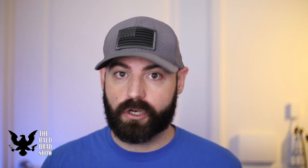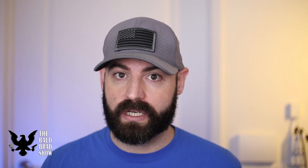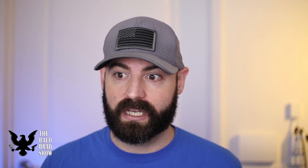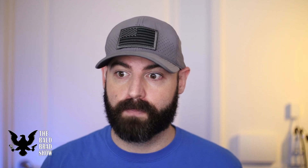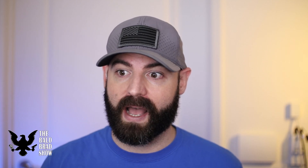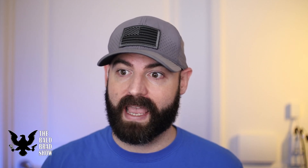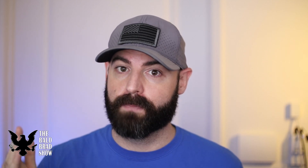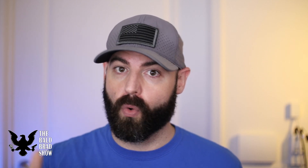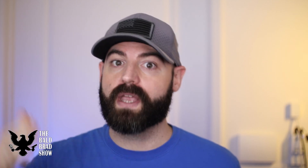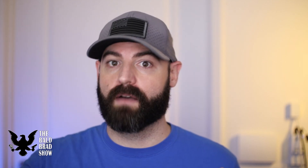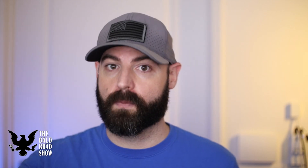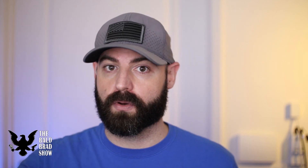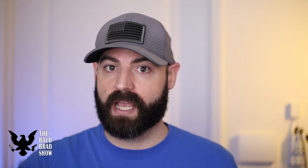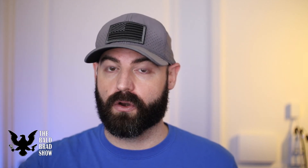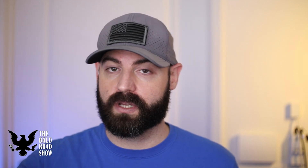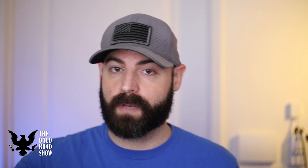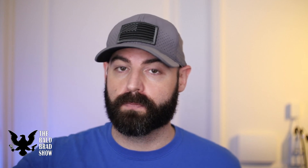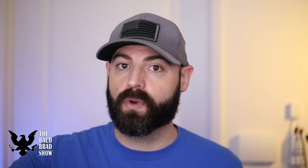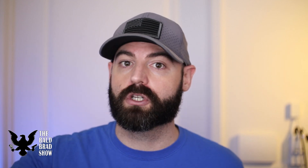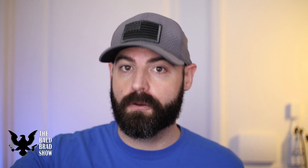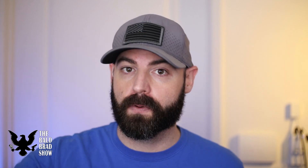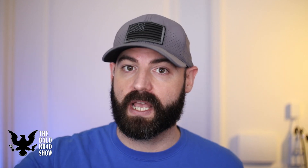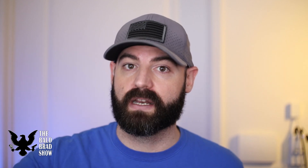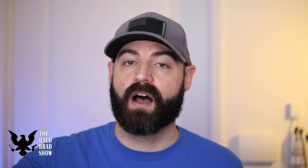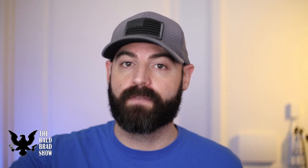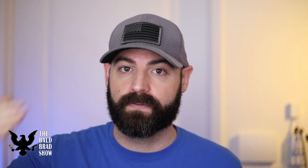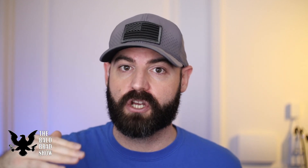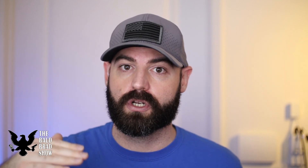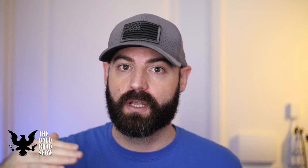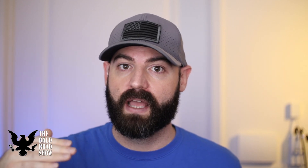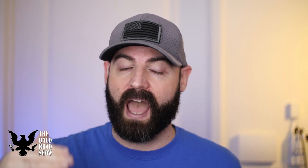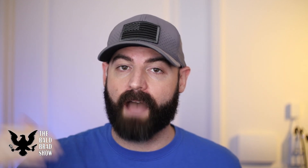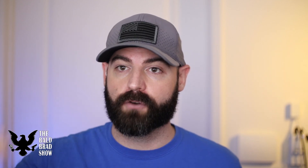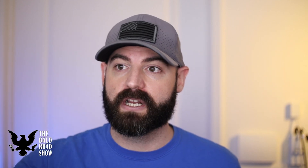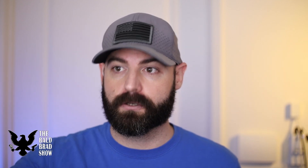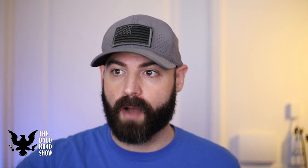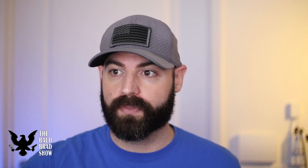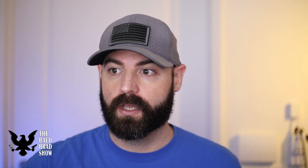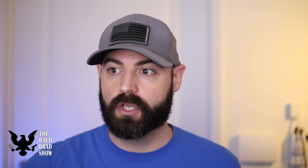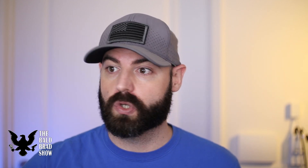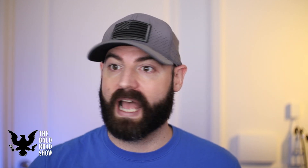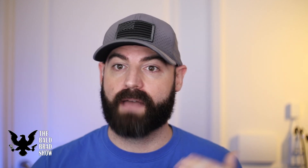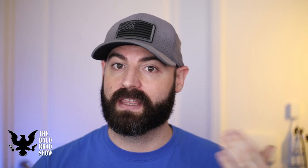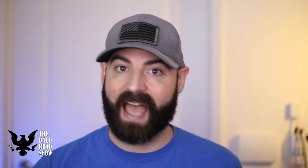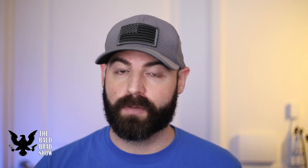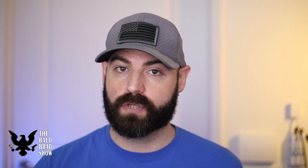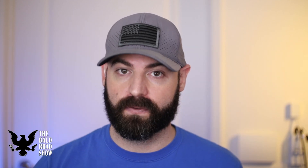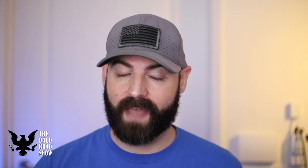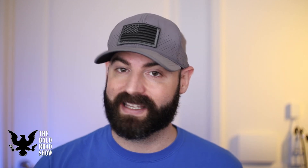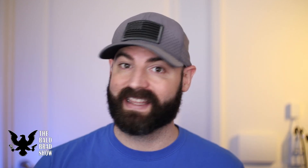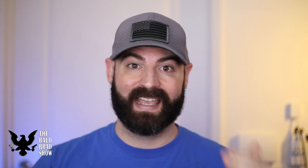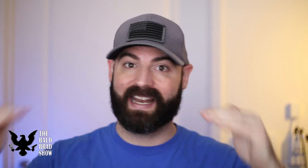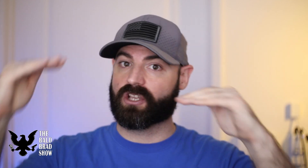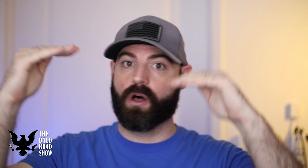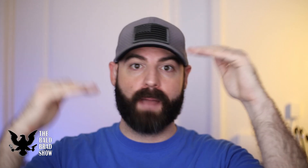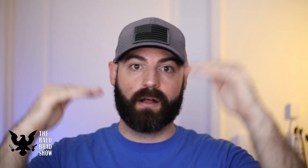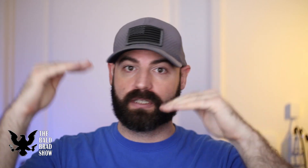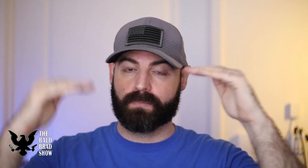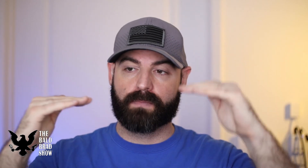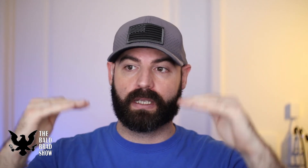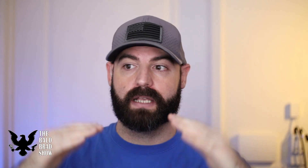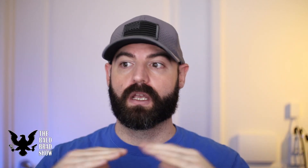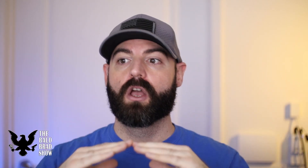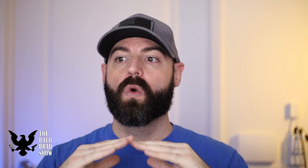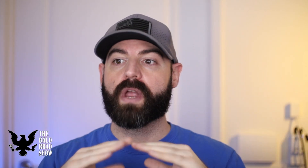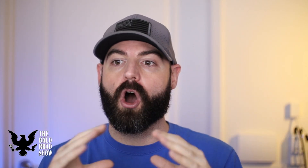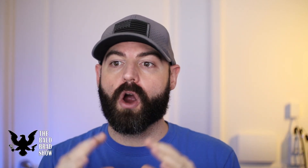only decreasing it by a point of a percent, or sometimes 0.2% of inflation after each month. So it's not having that much of effect. And again, it's all a balancing